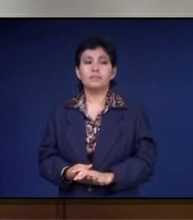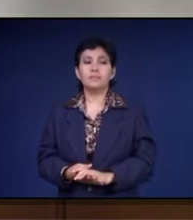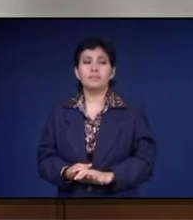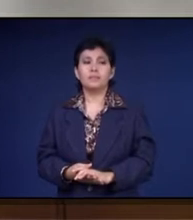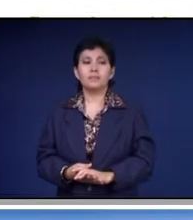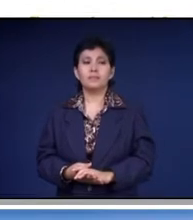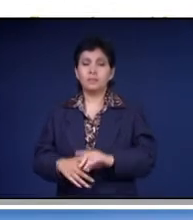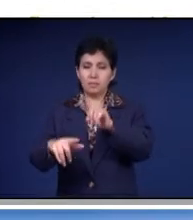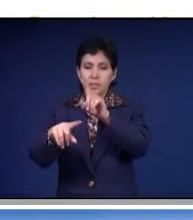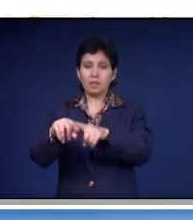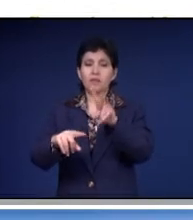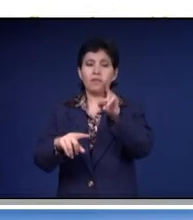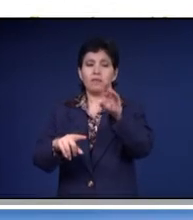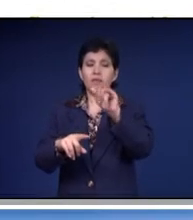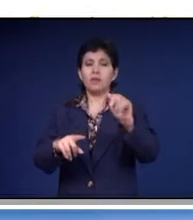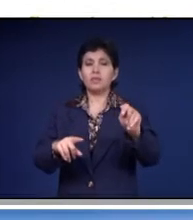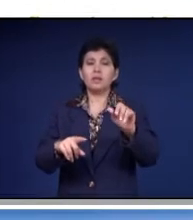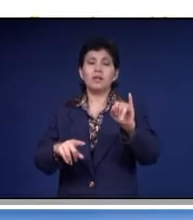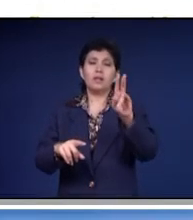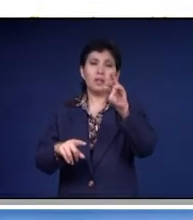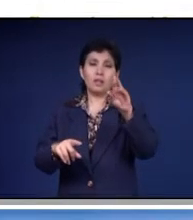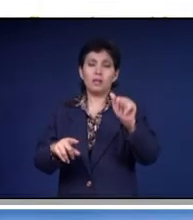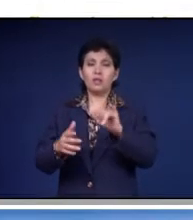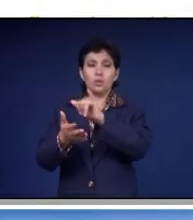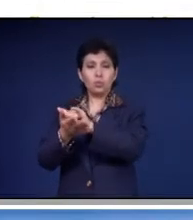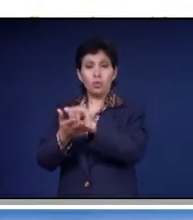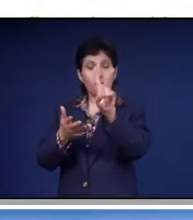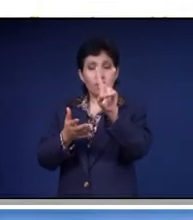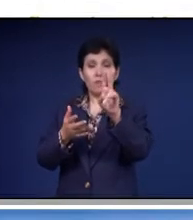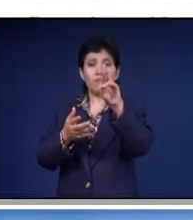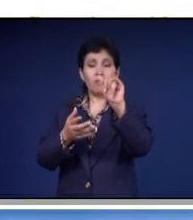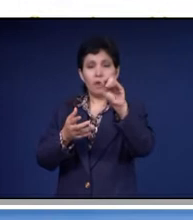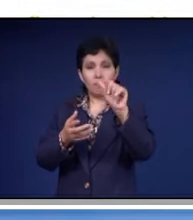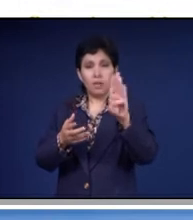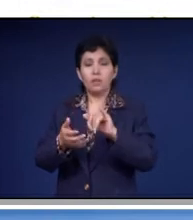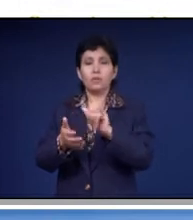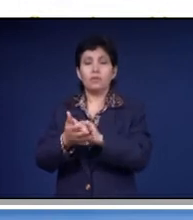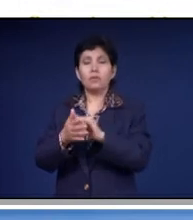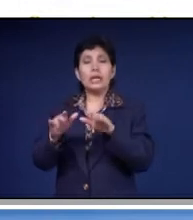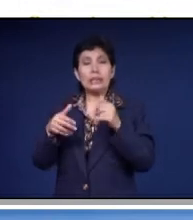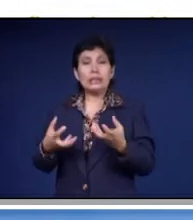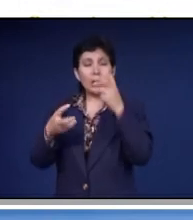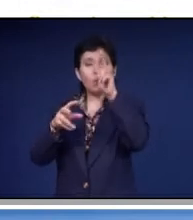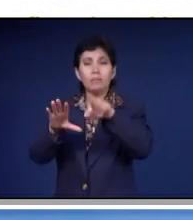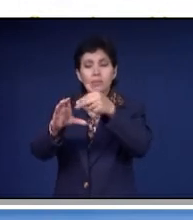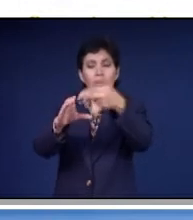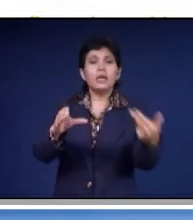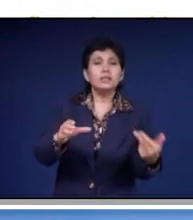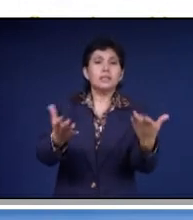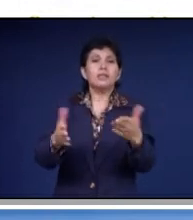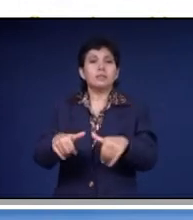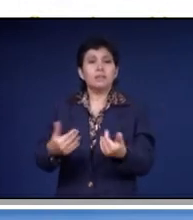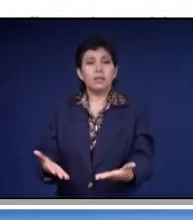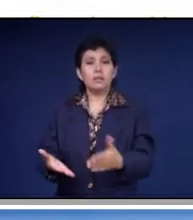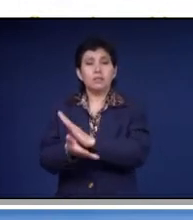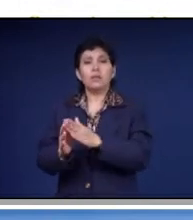Next one, dependent variable means the variable measured by the experimenter. You want to see the outcome. When you talk about dependent